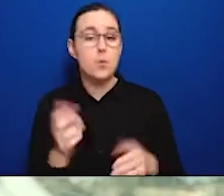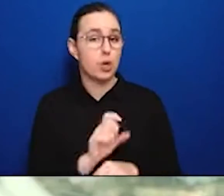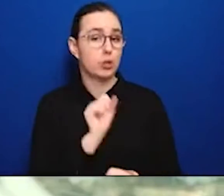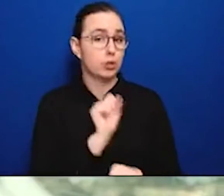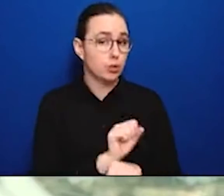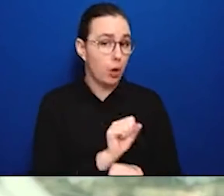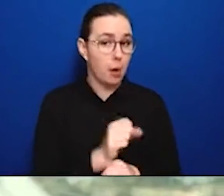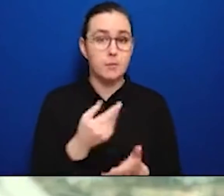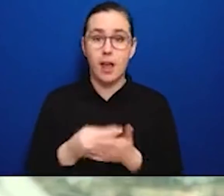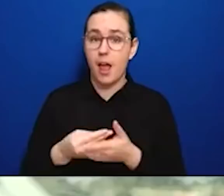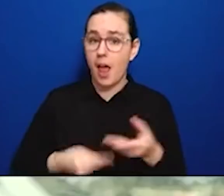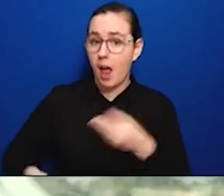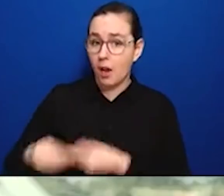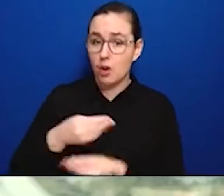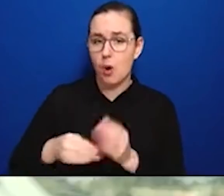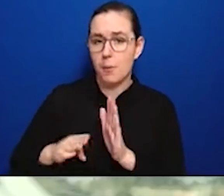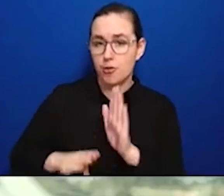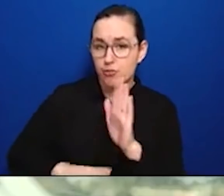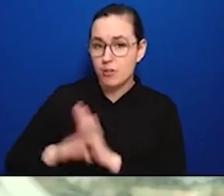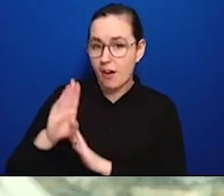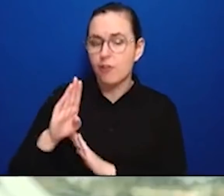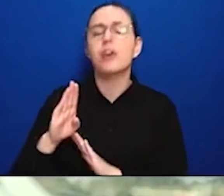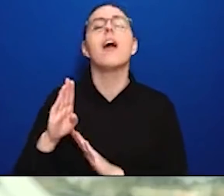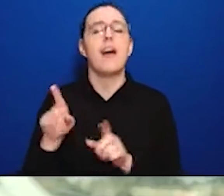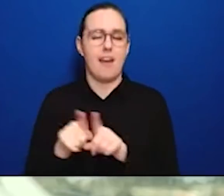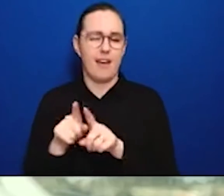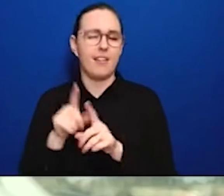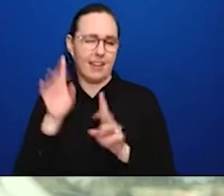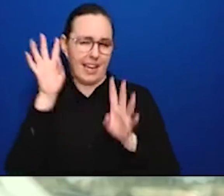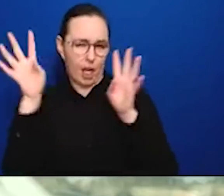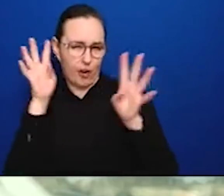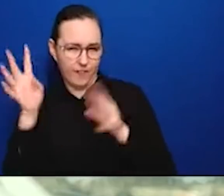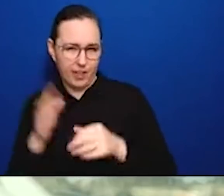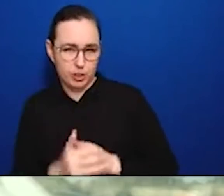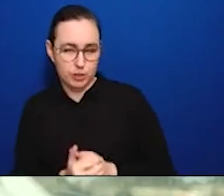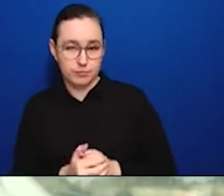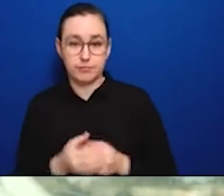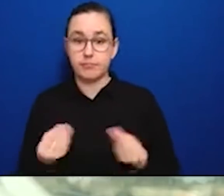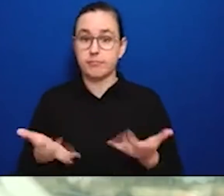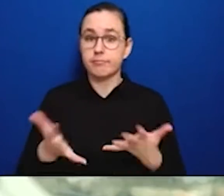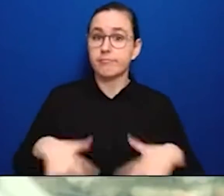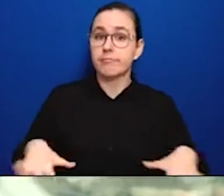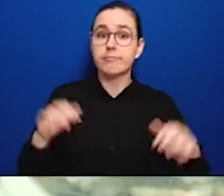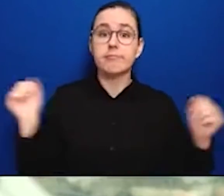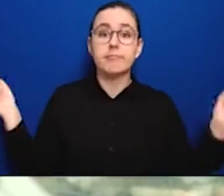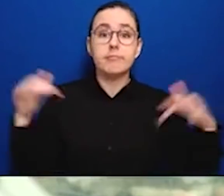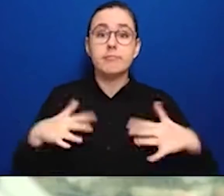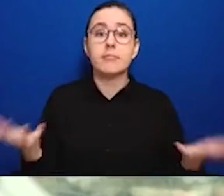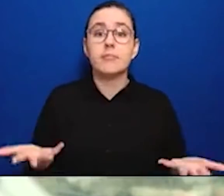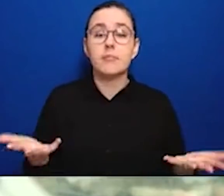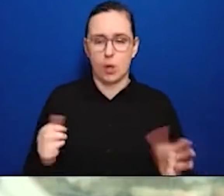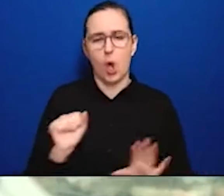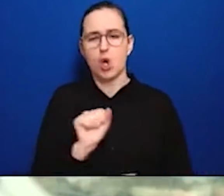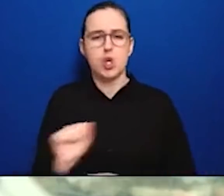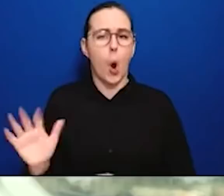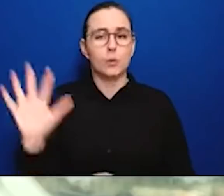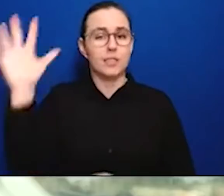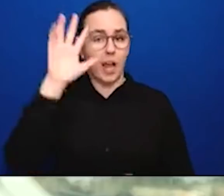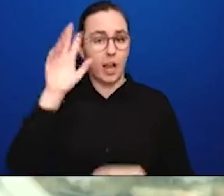gathered today on the traditional territory of the Coast Salish people, in particular the Musqueam, Squamish, and Tsleil-Waututh